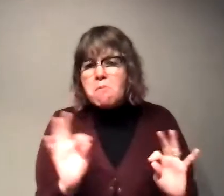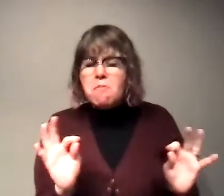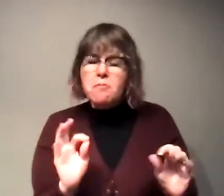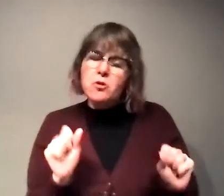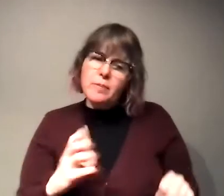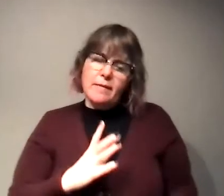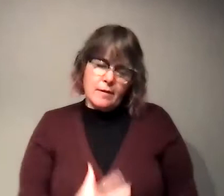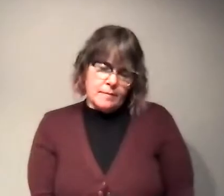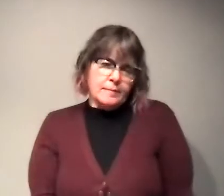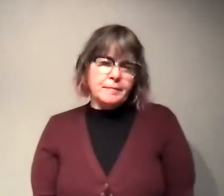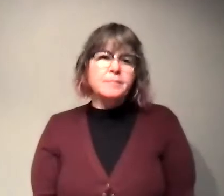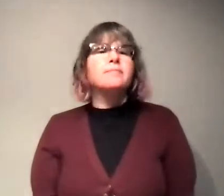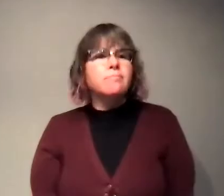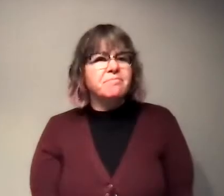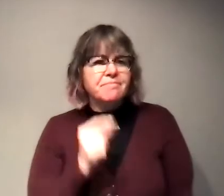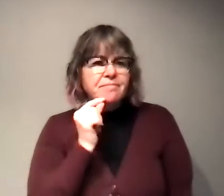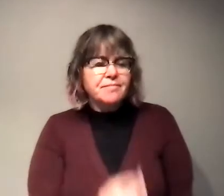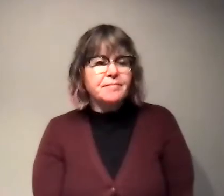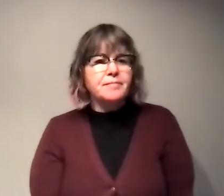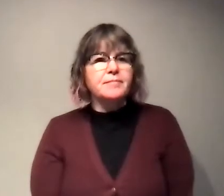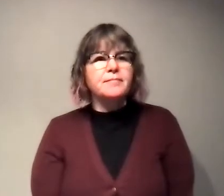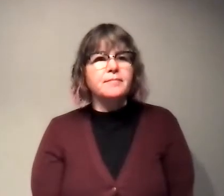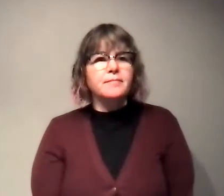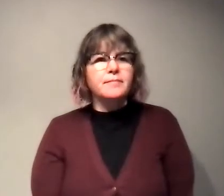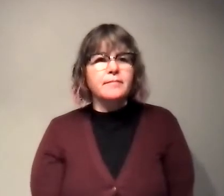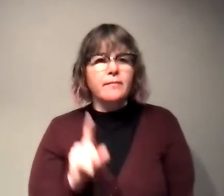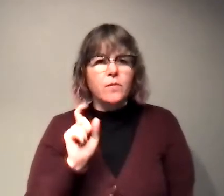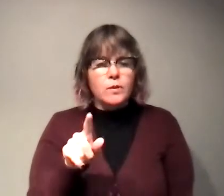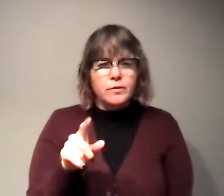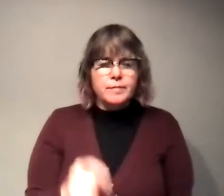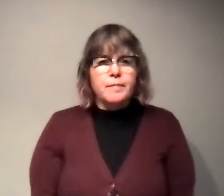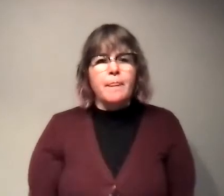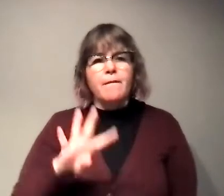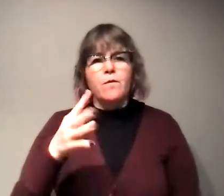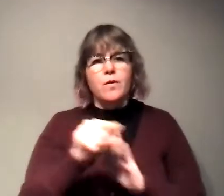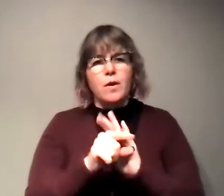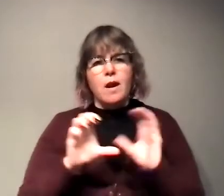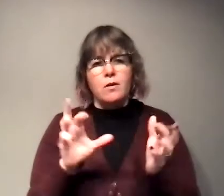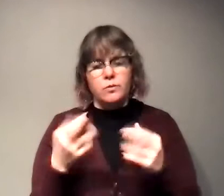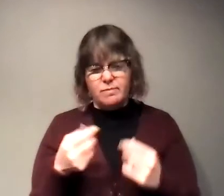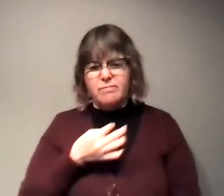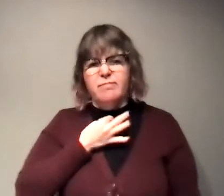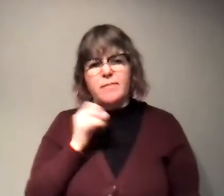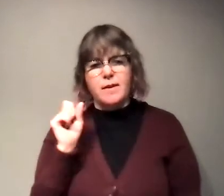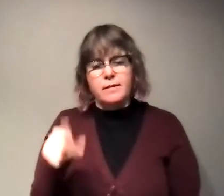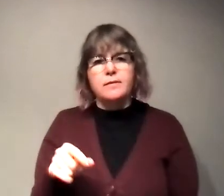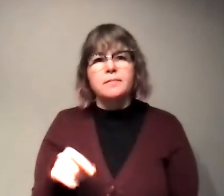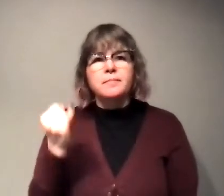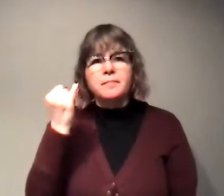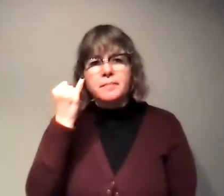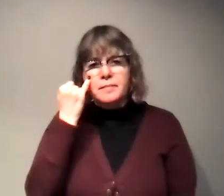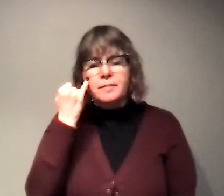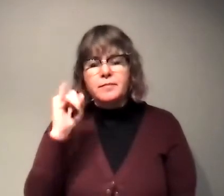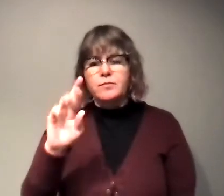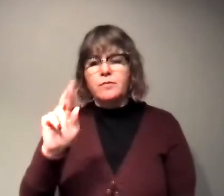fine. Very cool. All right, we've got a question from a fourth grade classroom. If a riparian zone,